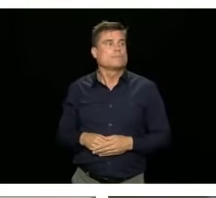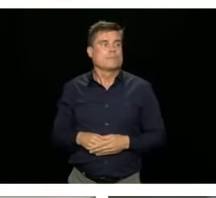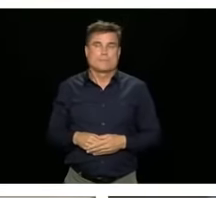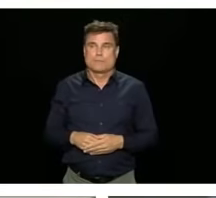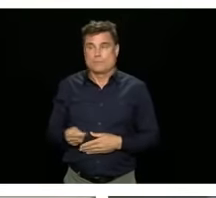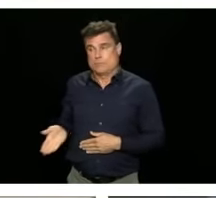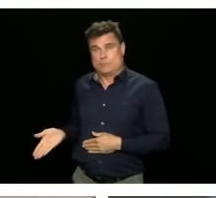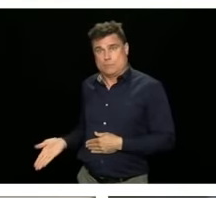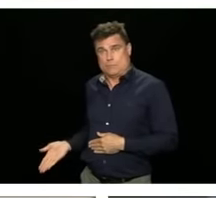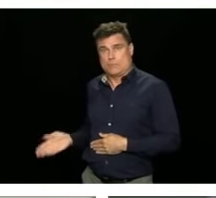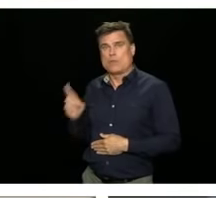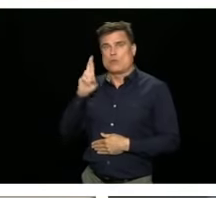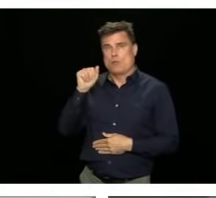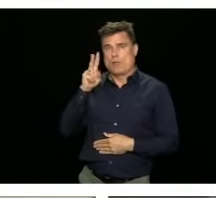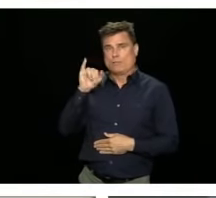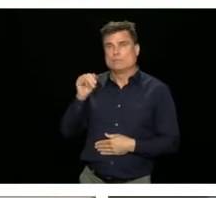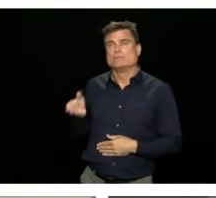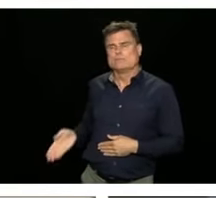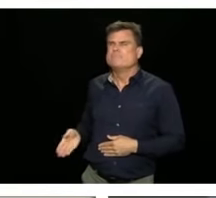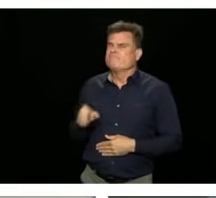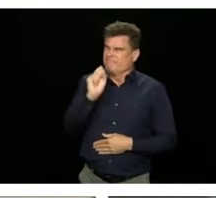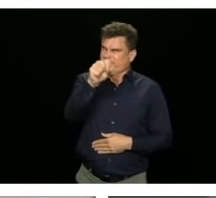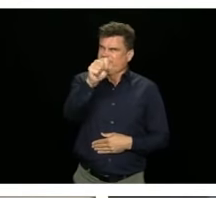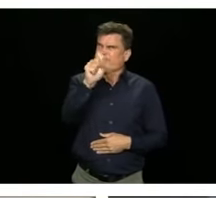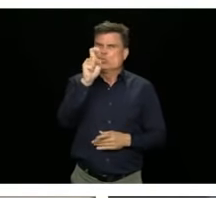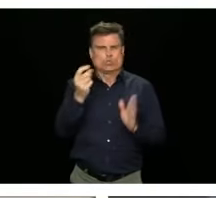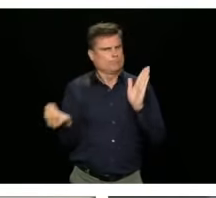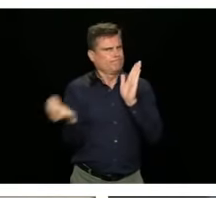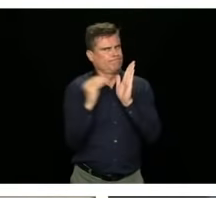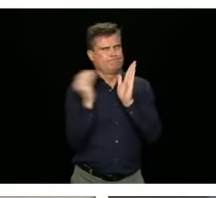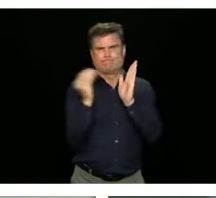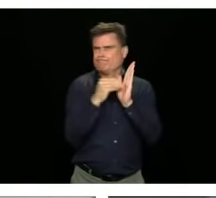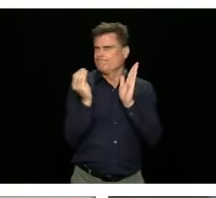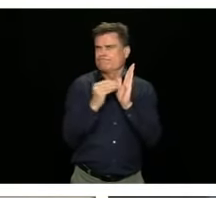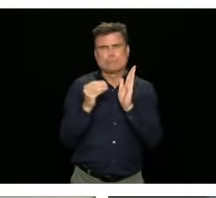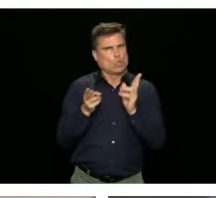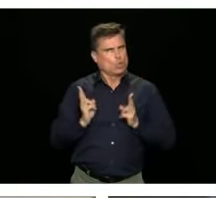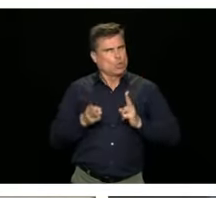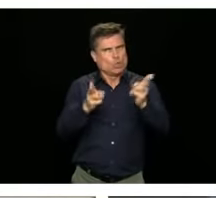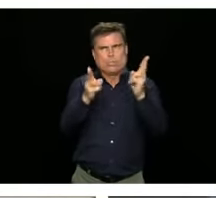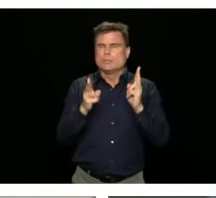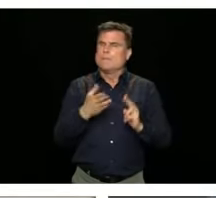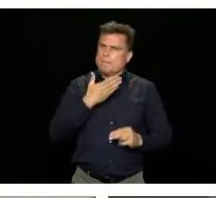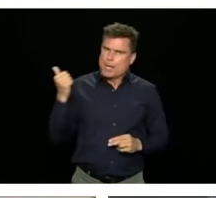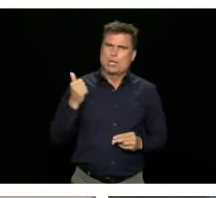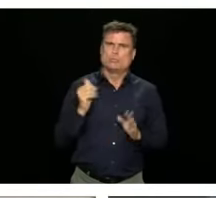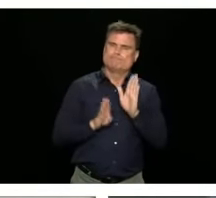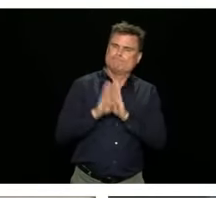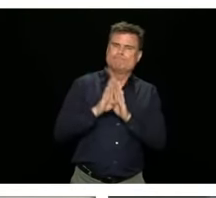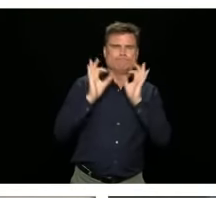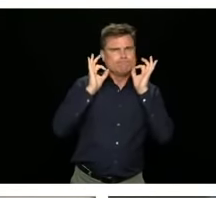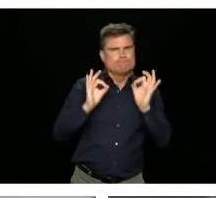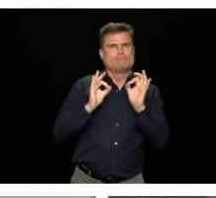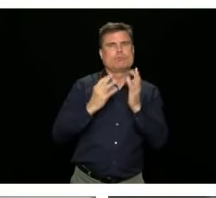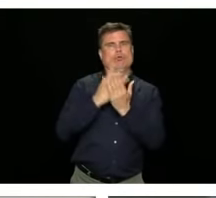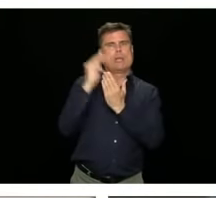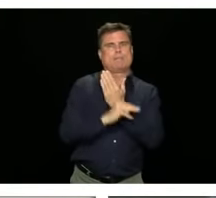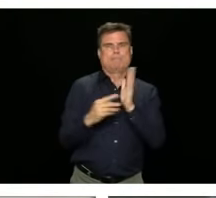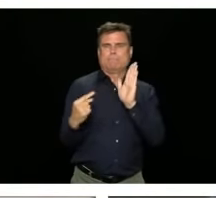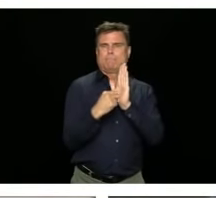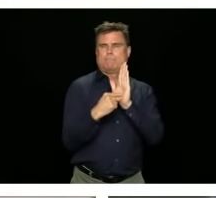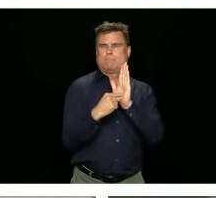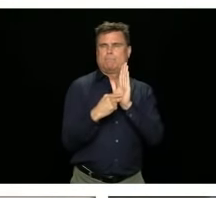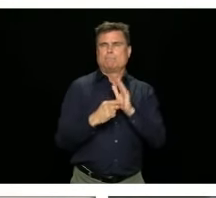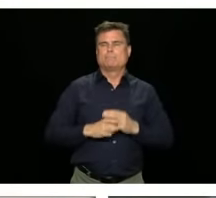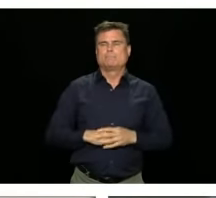I think the answer to the person who asked that question is that first, I want to give a big credit to the BC Community